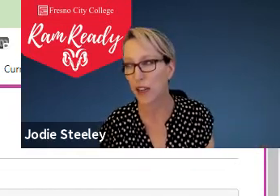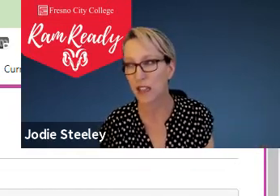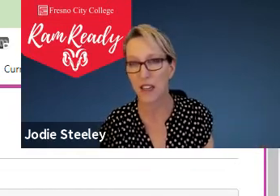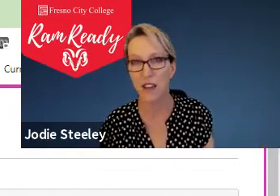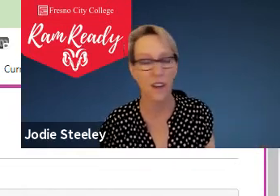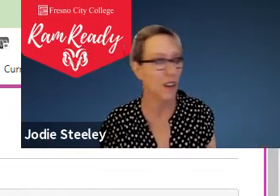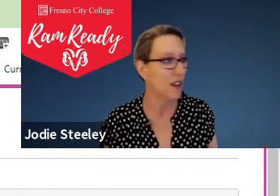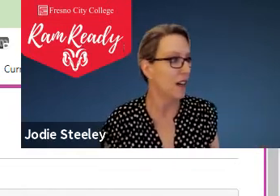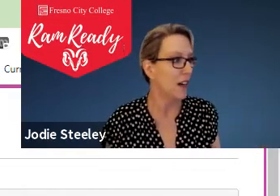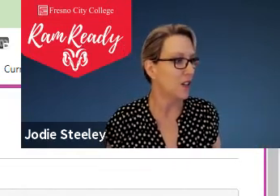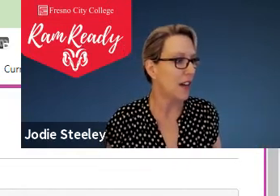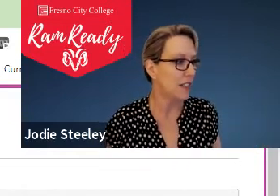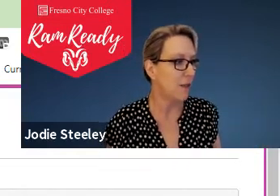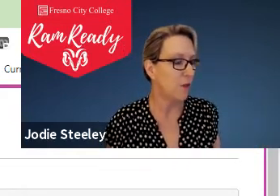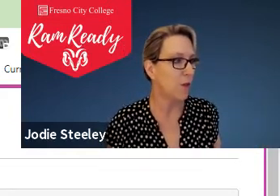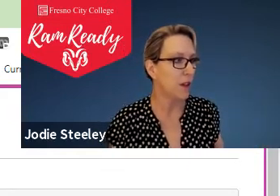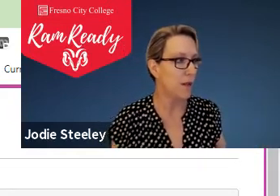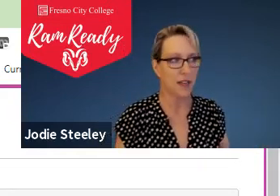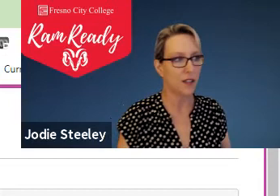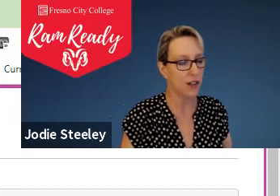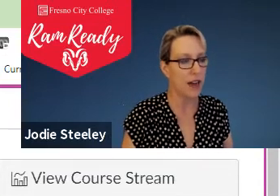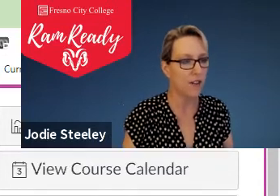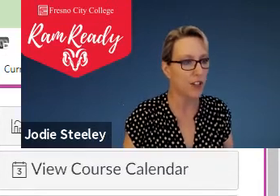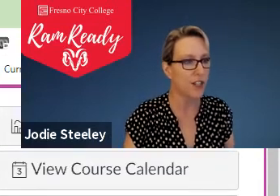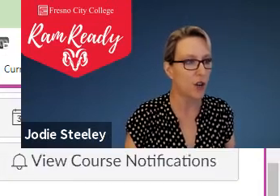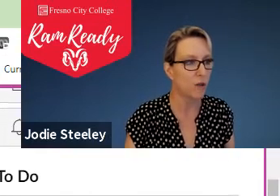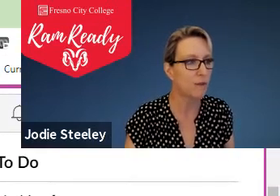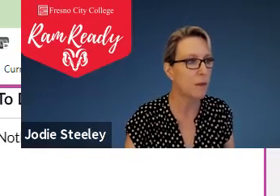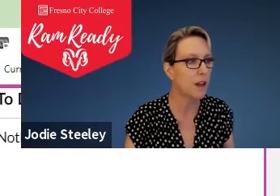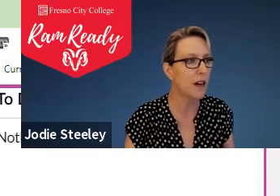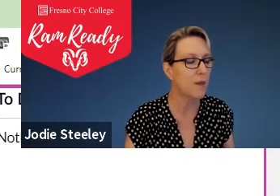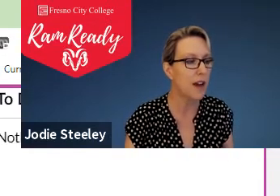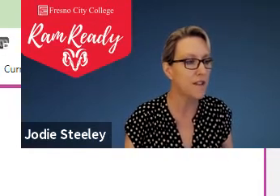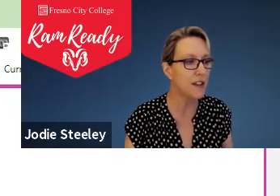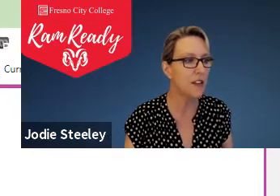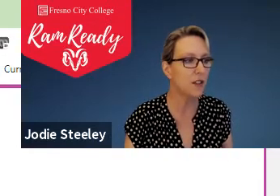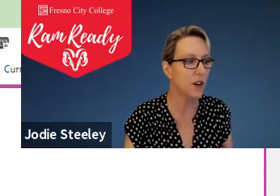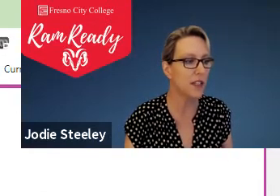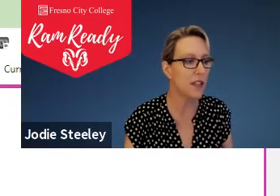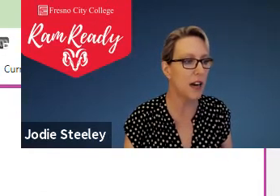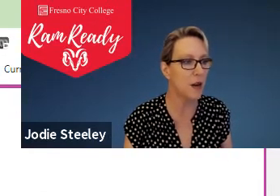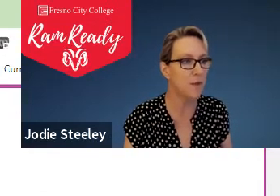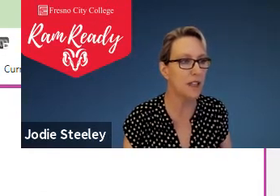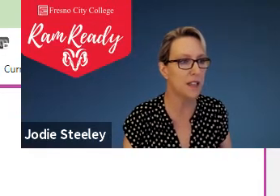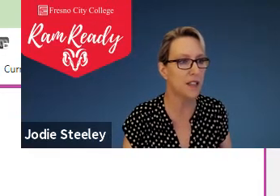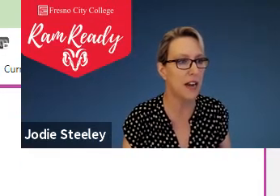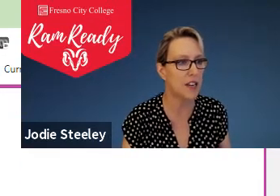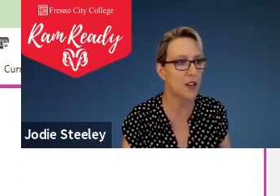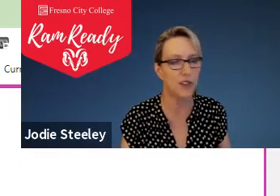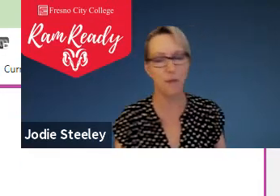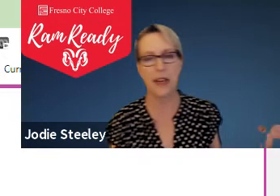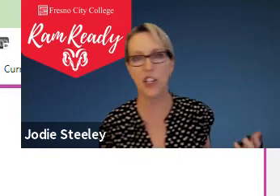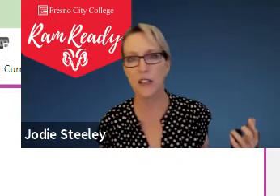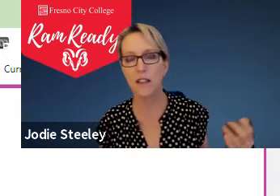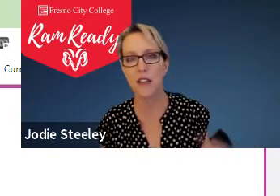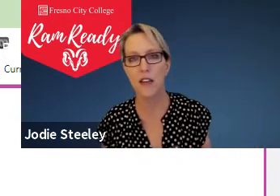super easy. So that's something we really made a concerted effort to do. Everything you'll notice in the hubs is designed